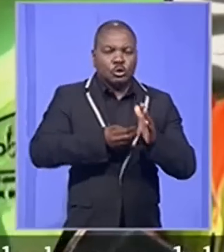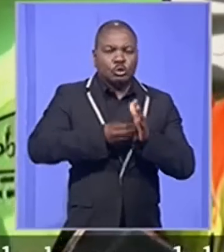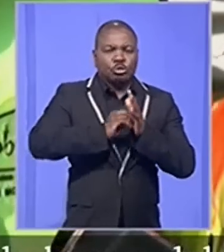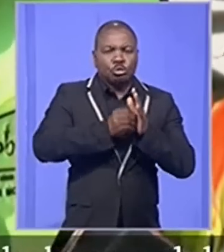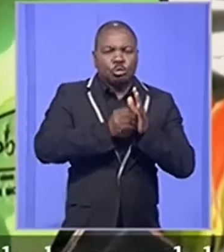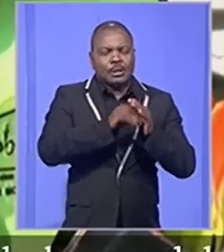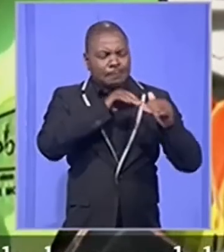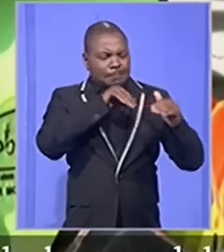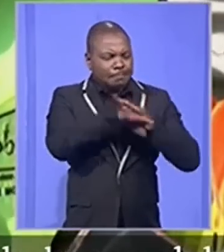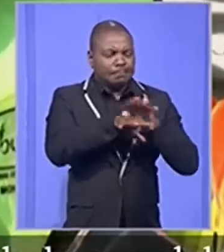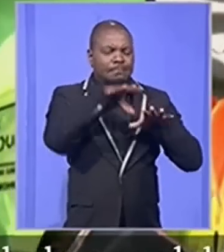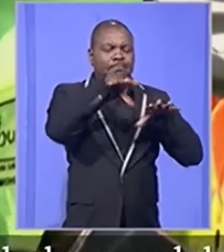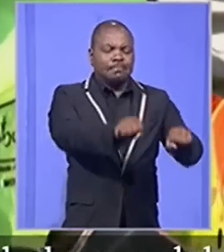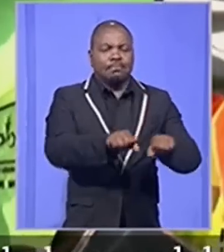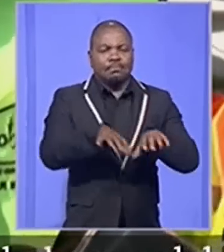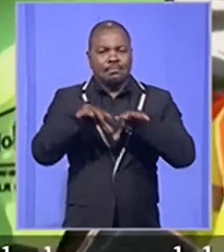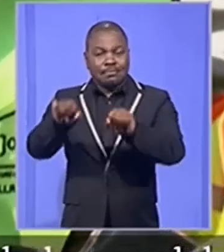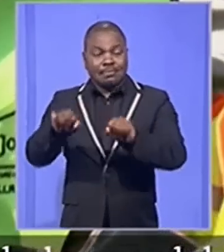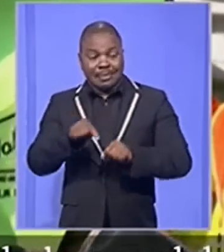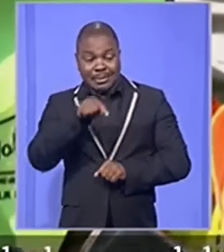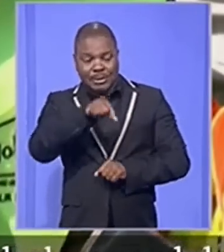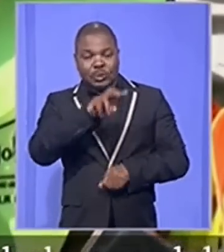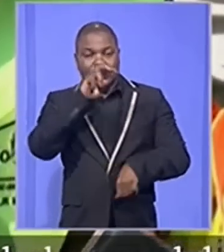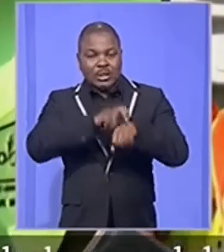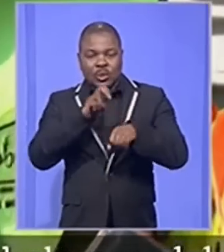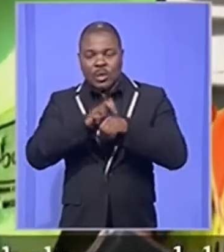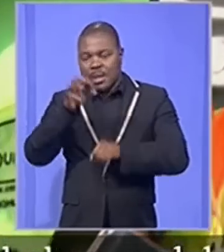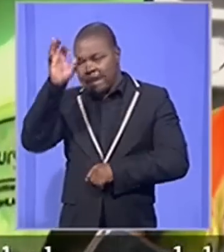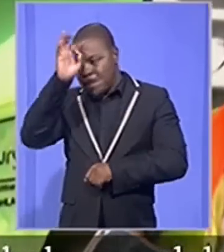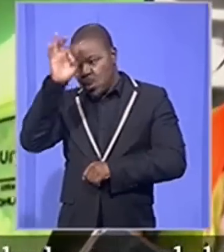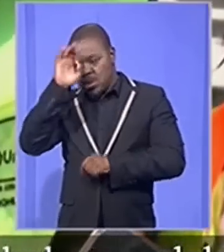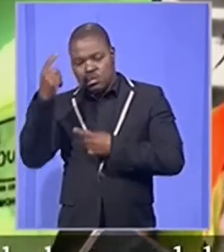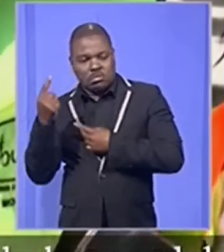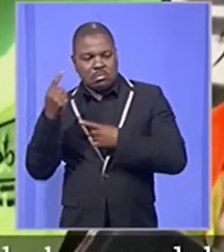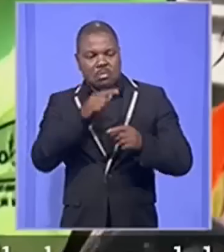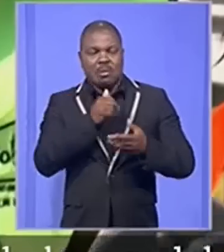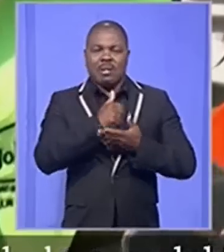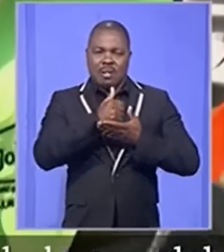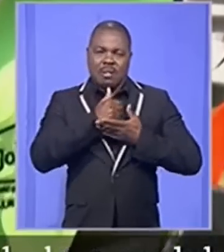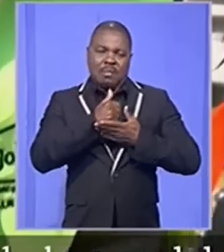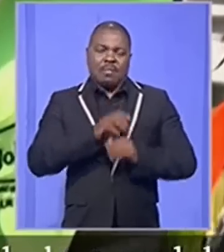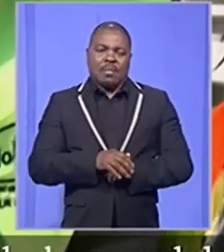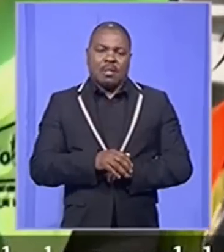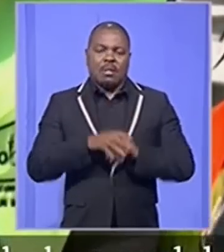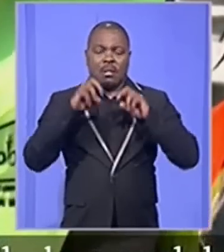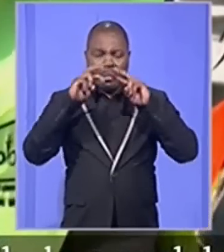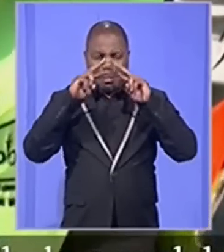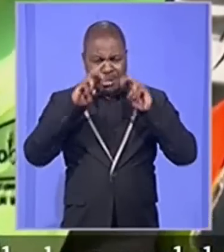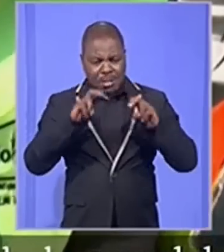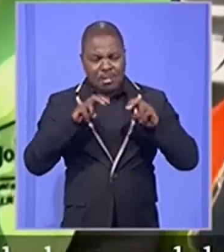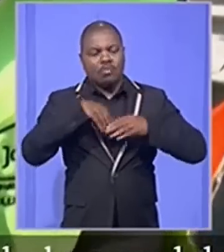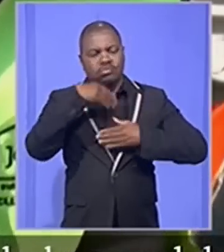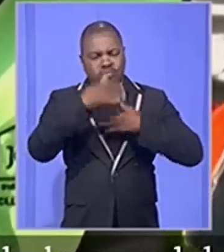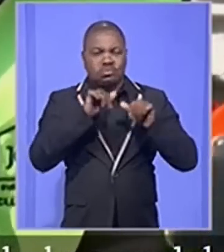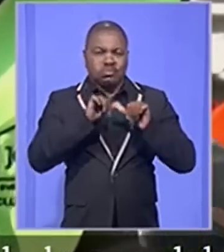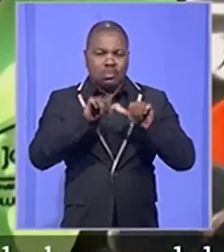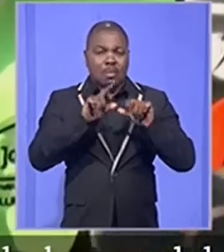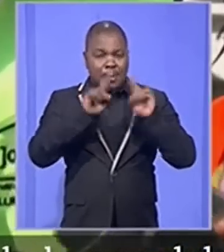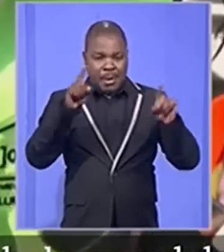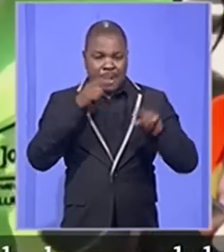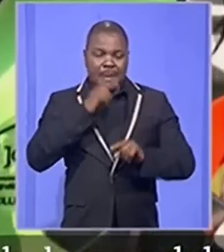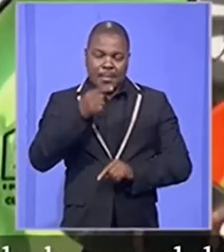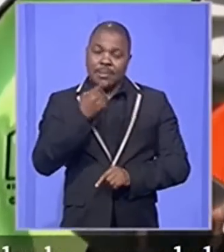syndicates, which requires us to also get law enforcement. And there are investigations that are ongoing, but I must